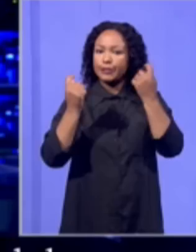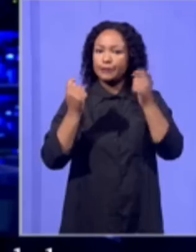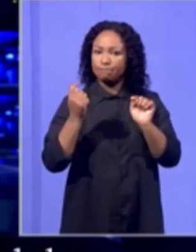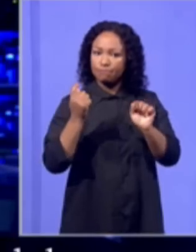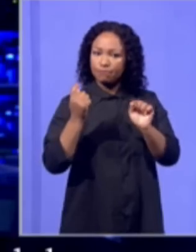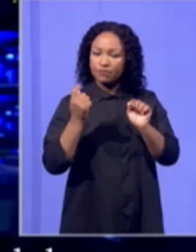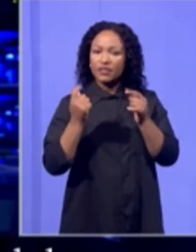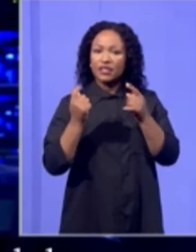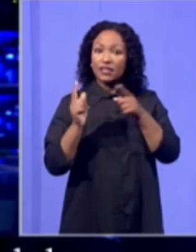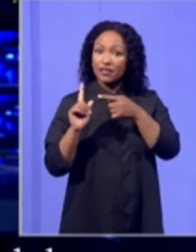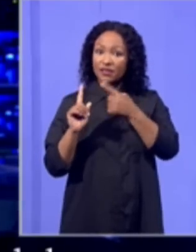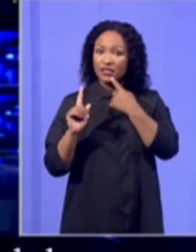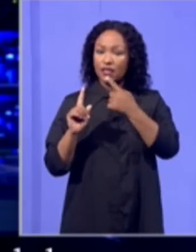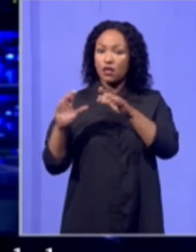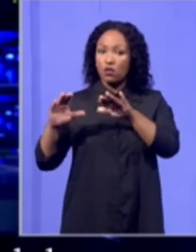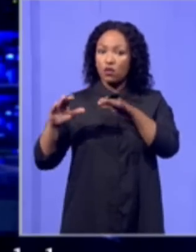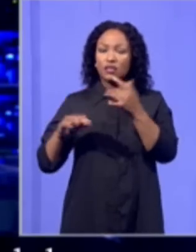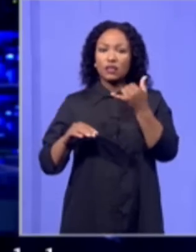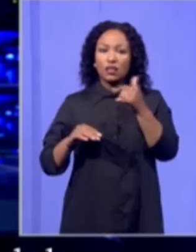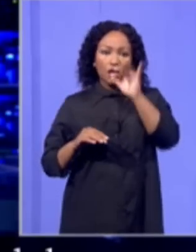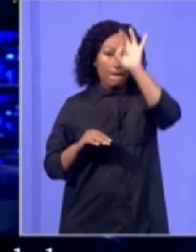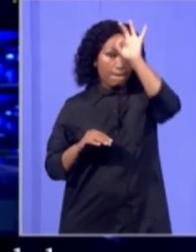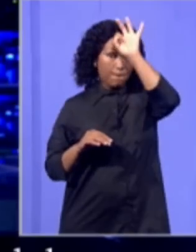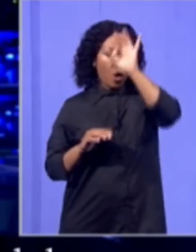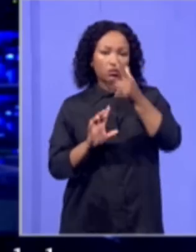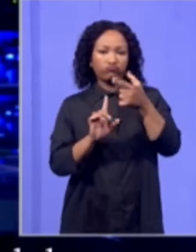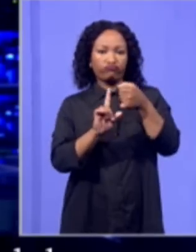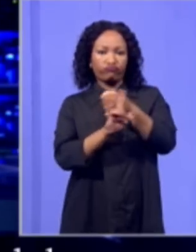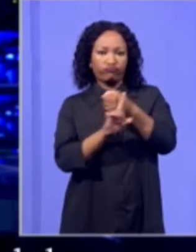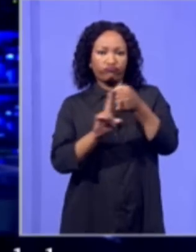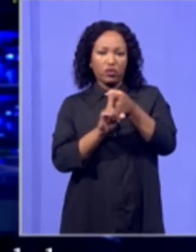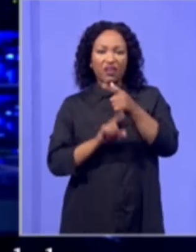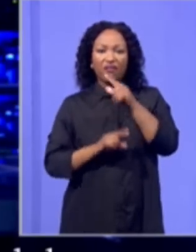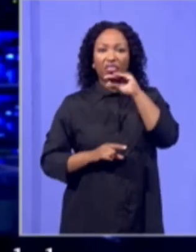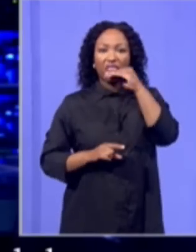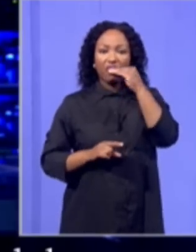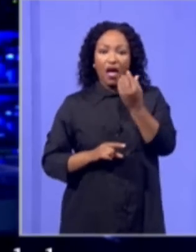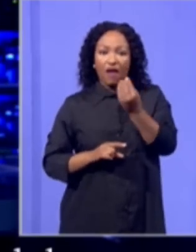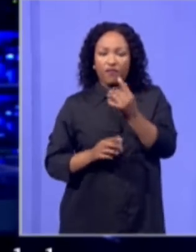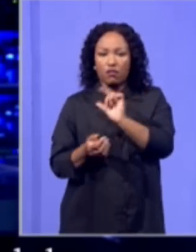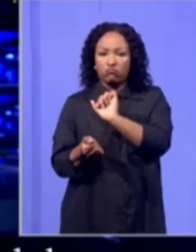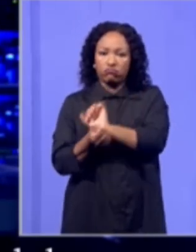ba santse ba tlhorontshiwa ke sepodisi ka go ba tshwarela matekwane.